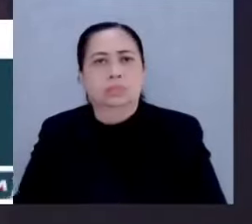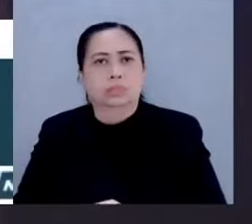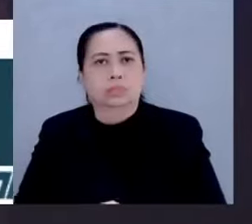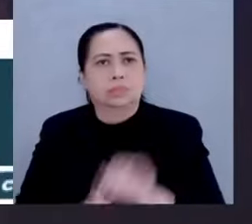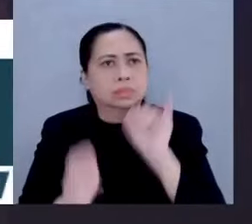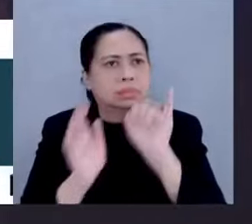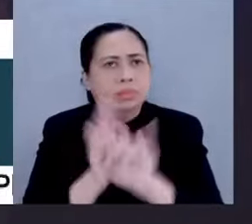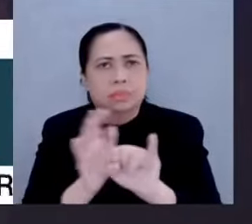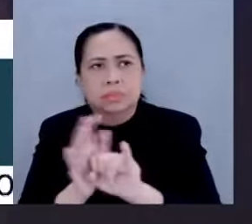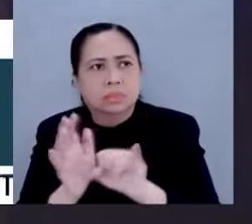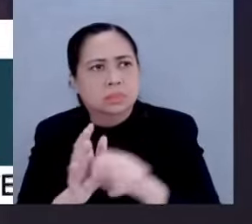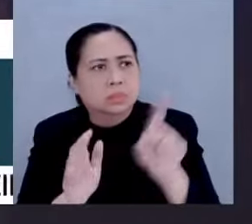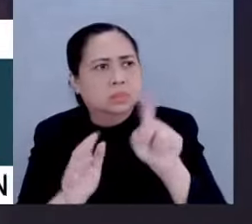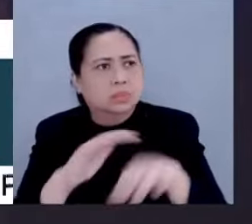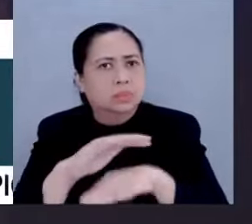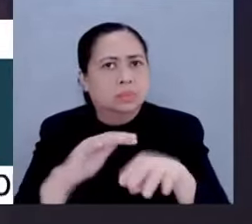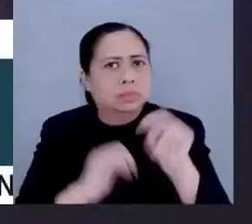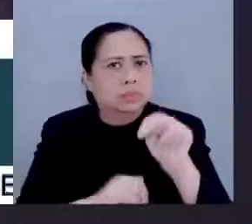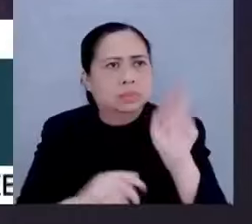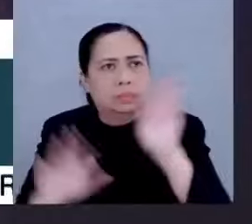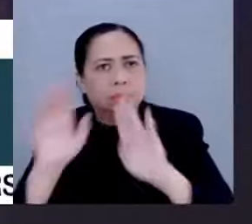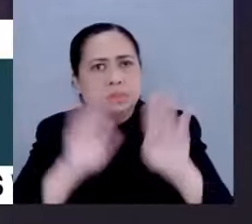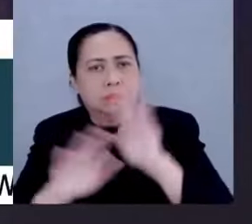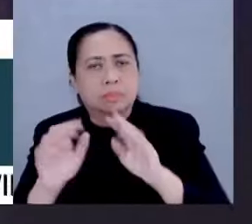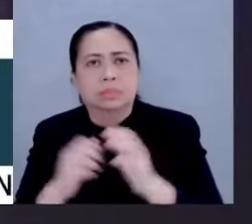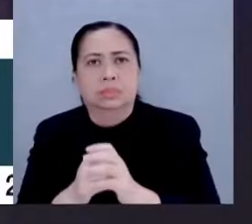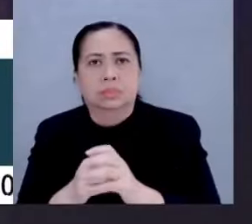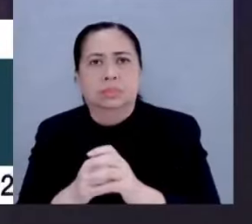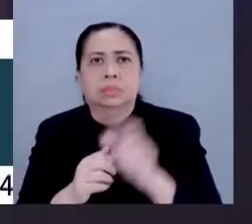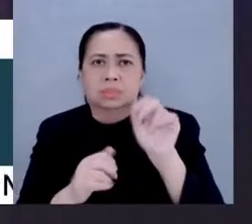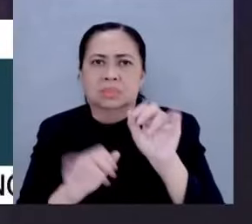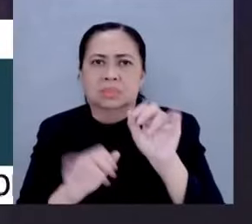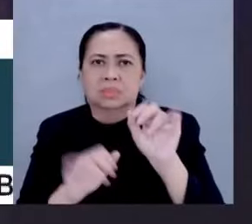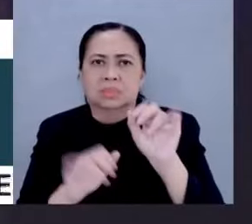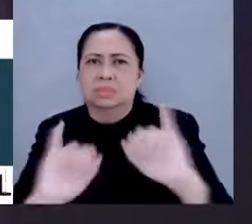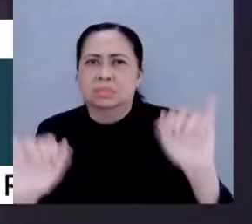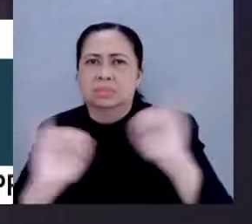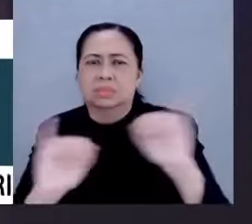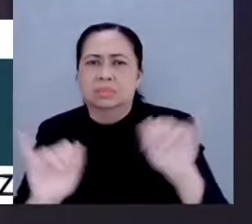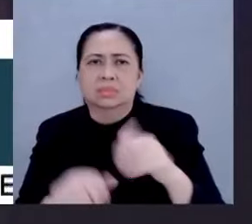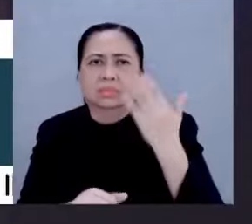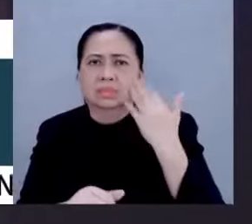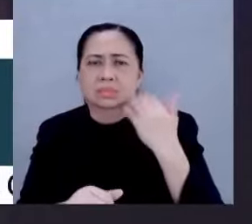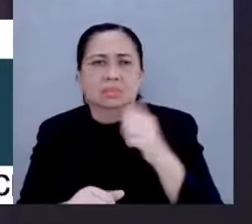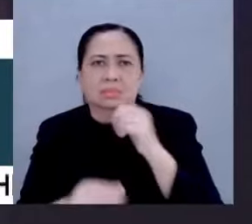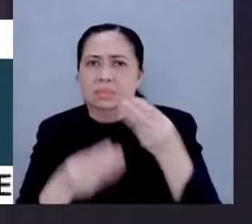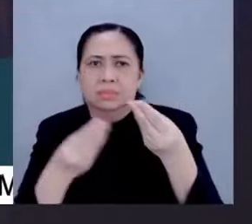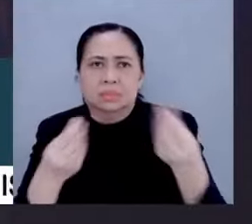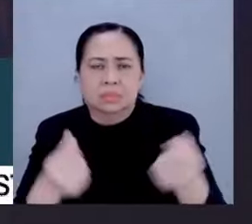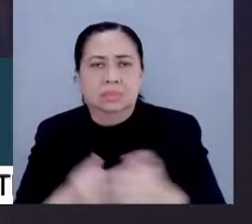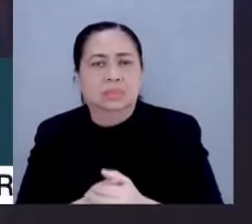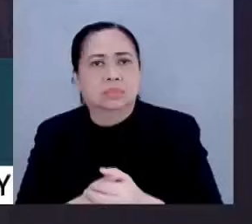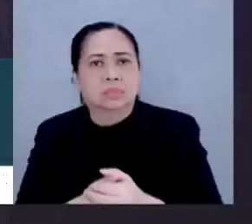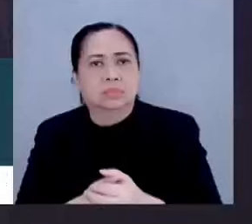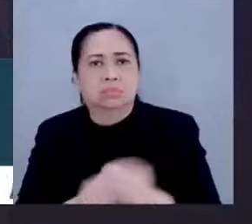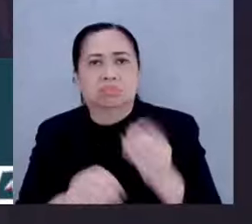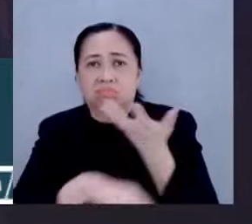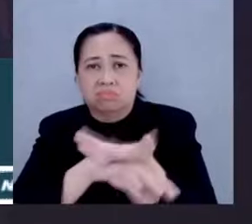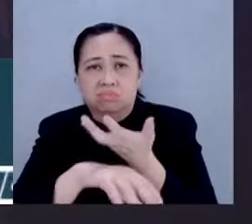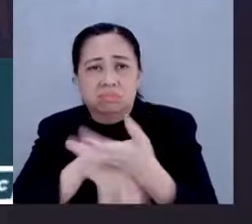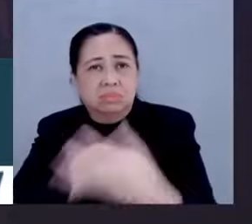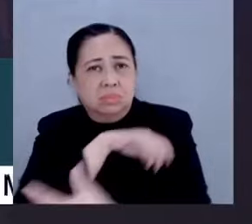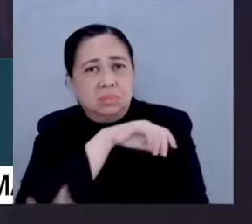Identify basic societal problems that remain insufficiently addressed: homelessness,